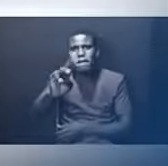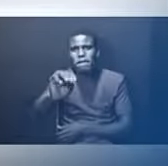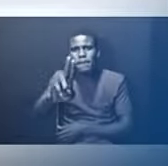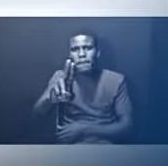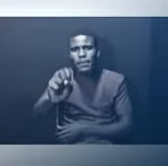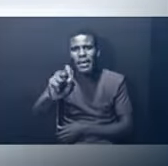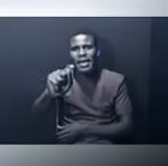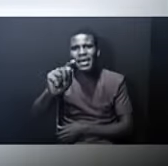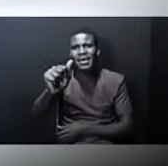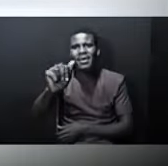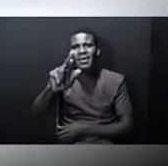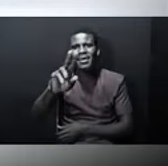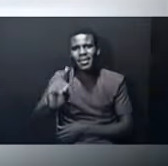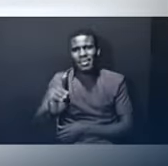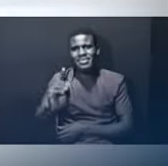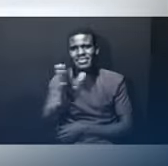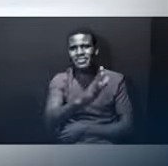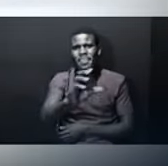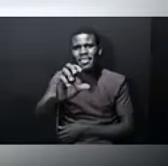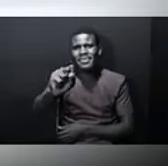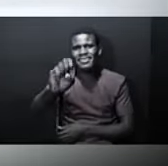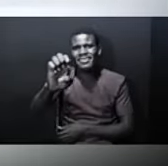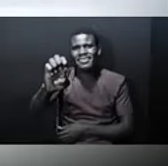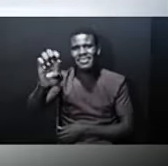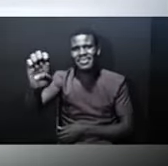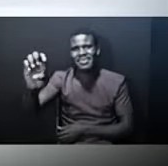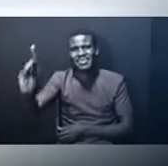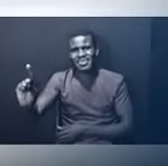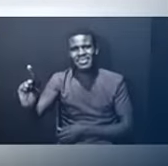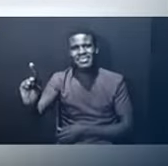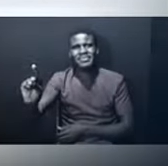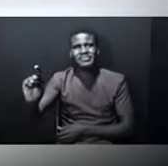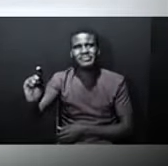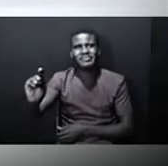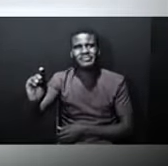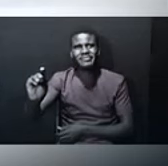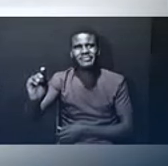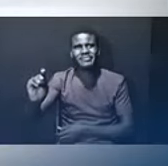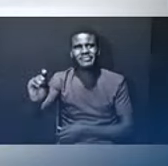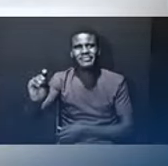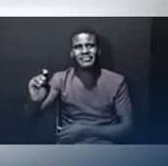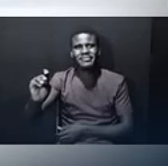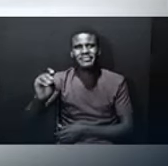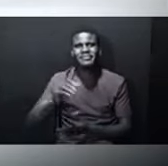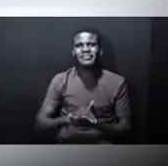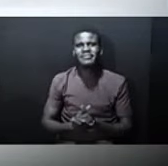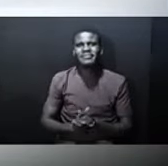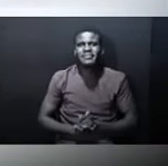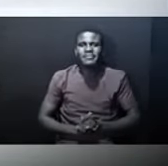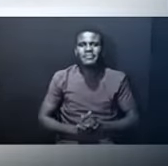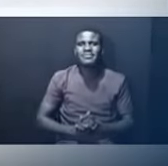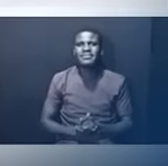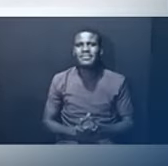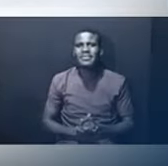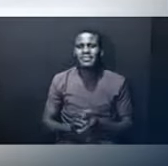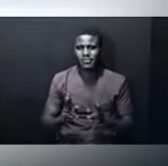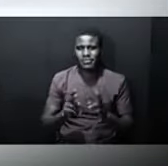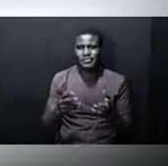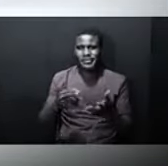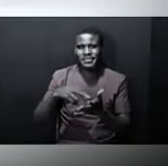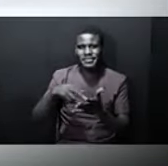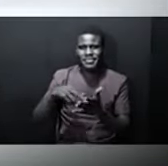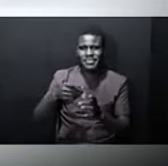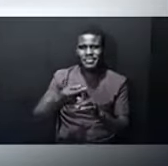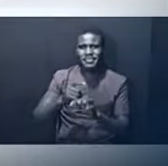mustard seed. The parable of the mustard seed. So turn with me to Mark